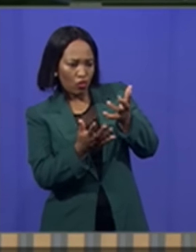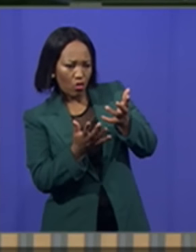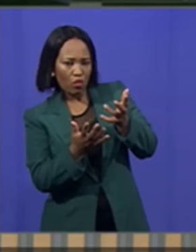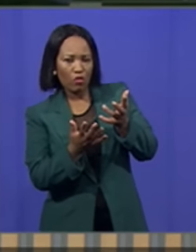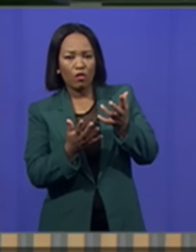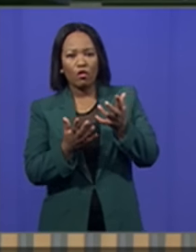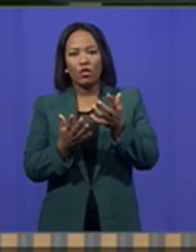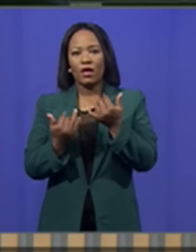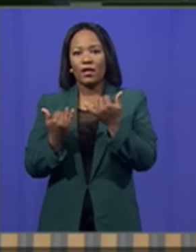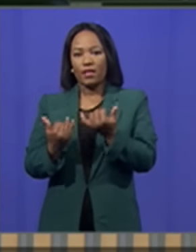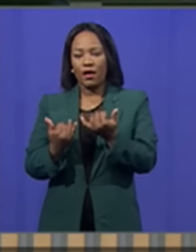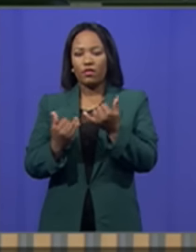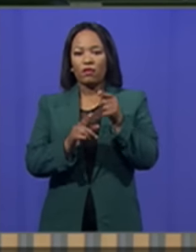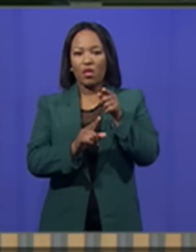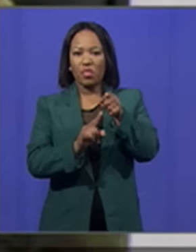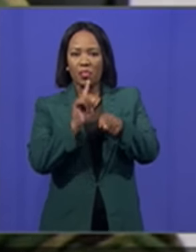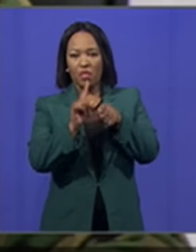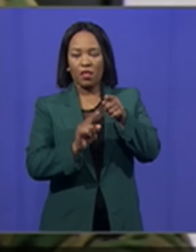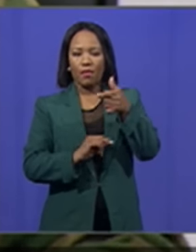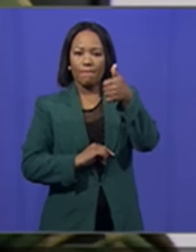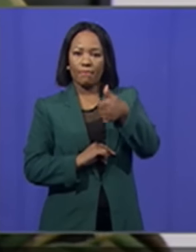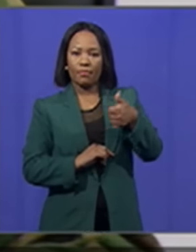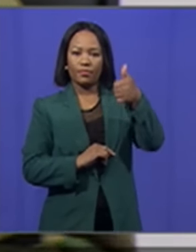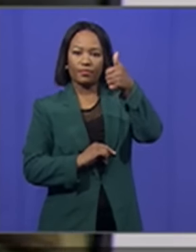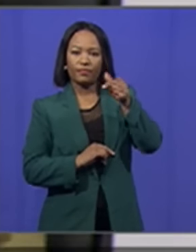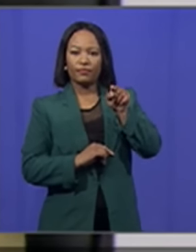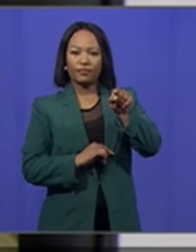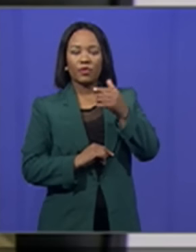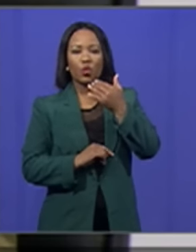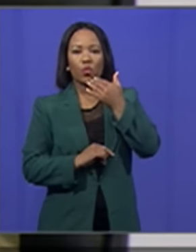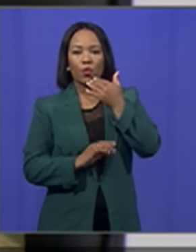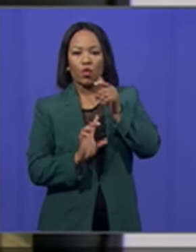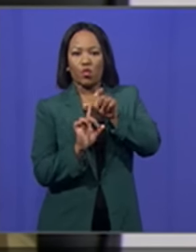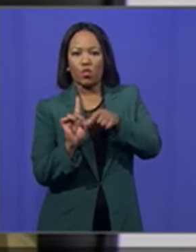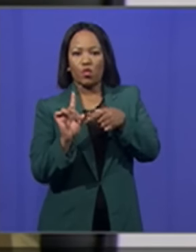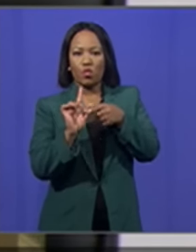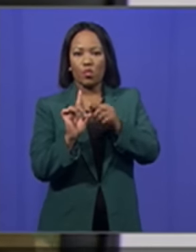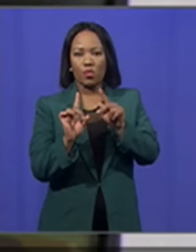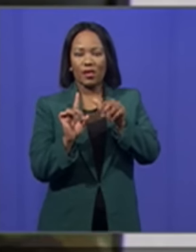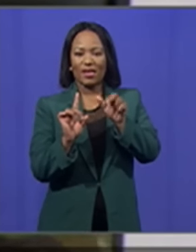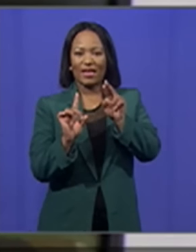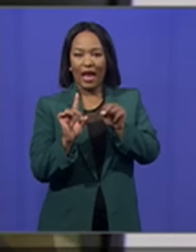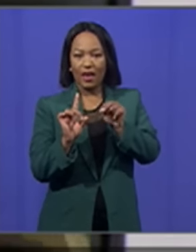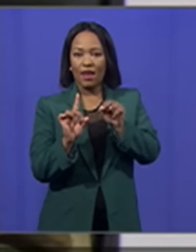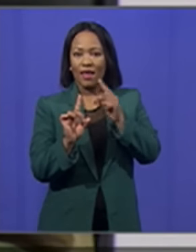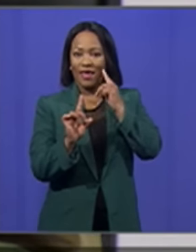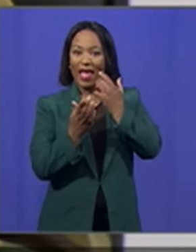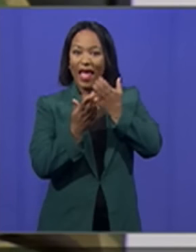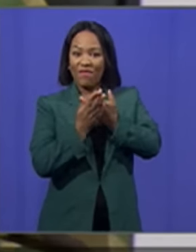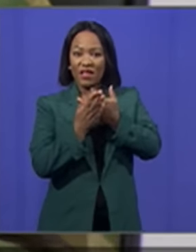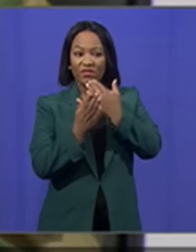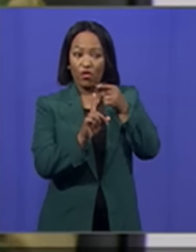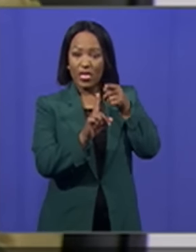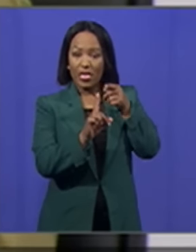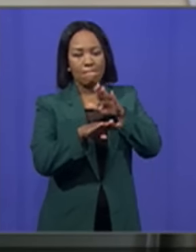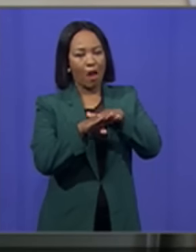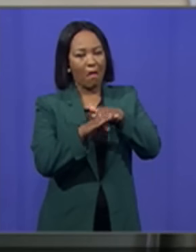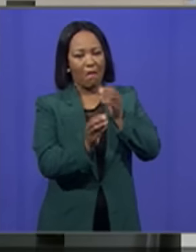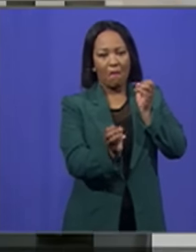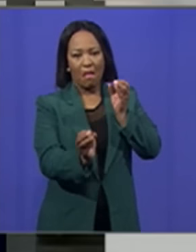Diqoso tsa ditlolo tsa molao kgahlano le ofisiri ya lekala la mautlwela a majoro mo General Firoz Khan di ntse di eketseha komisheneng ya matlanka.